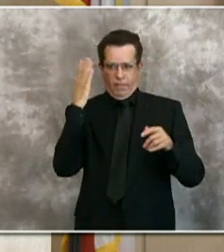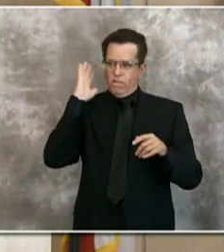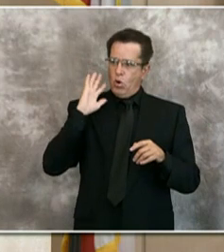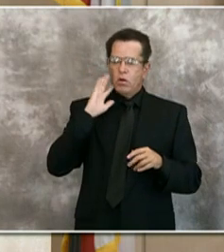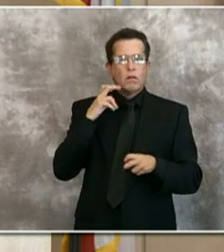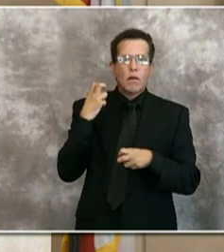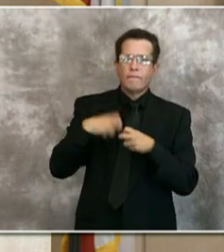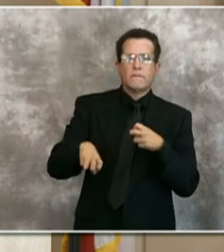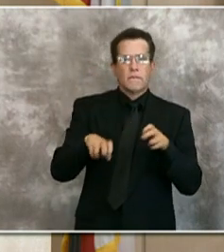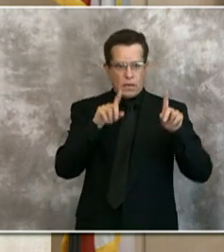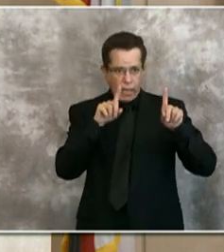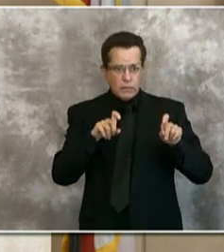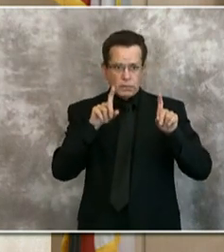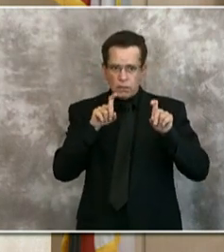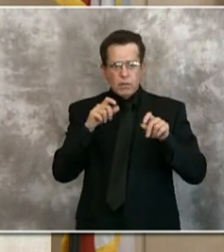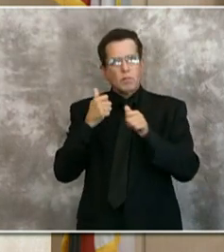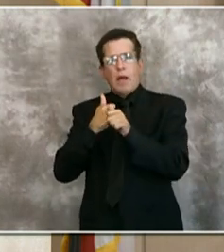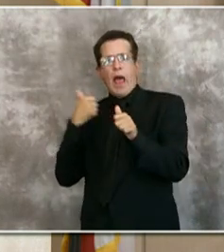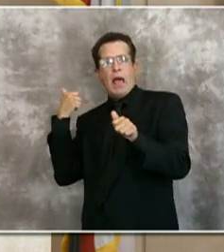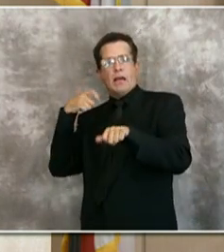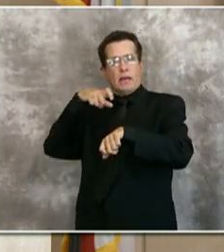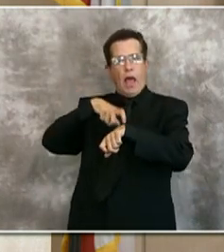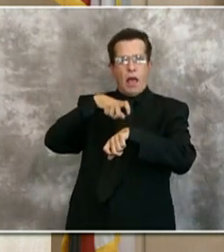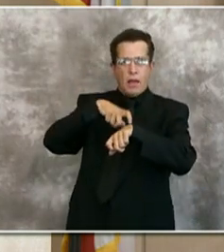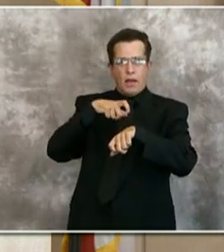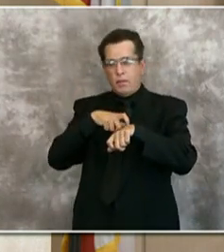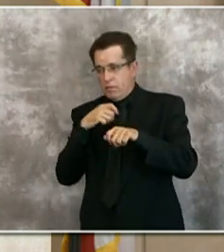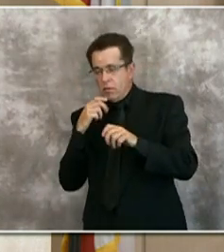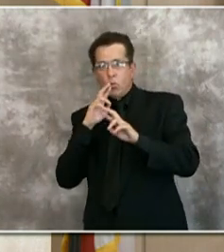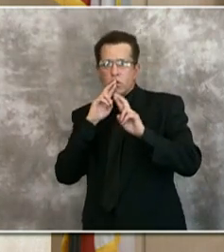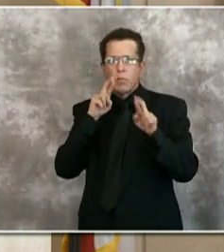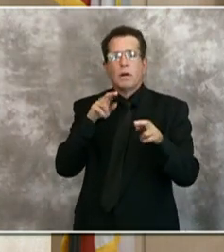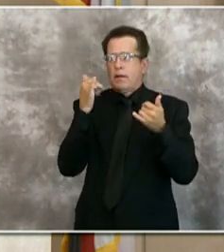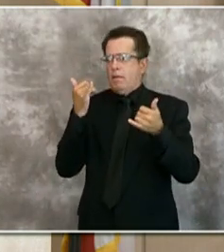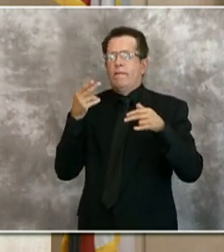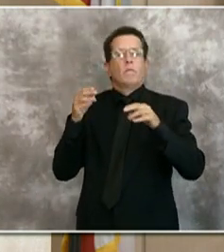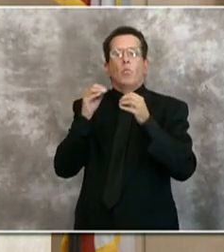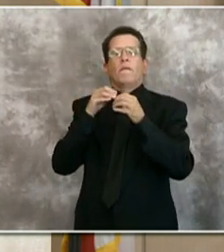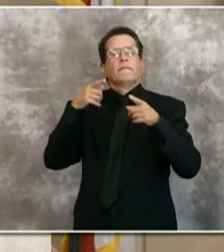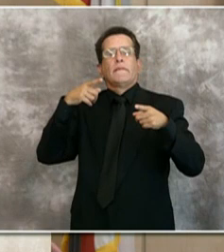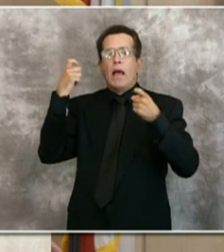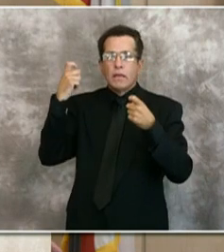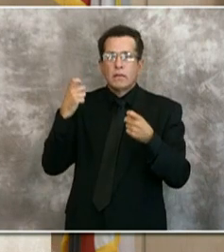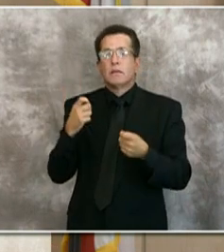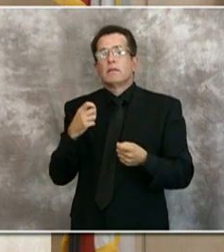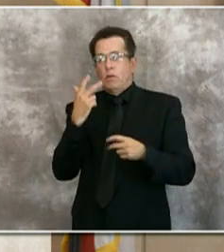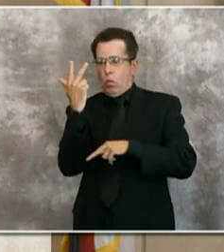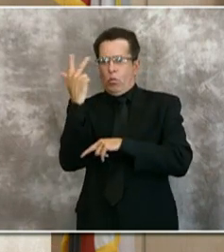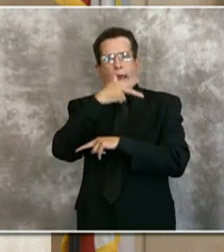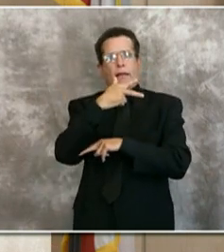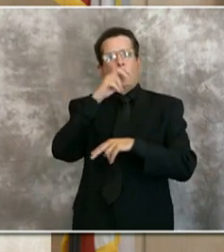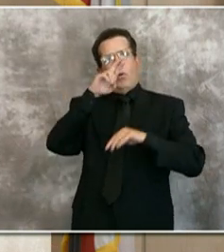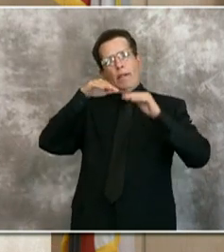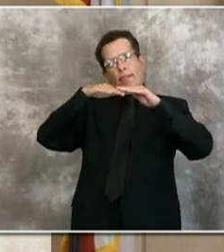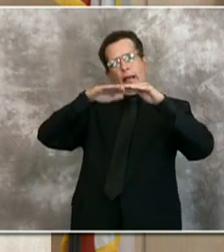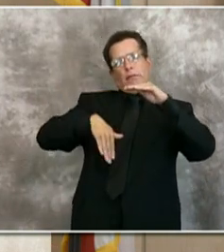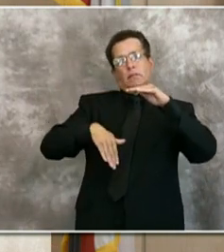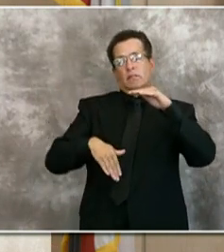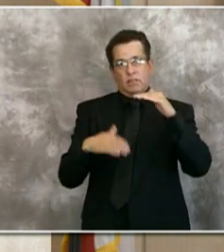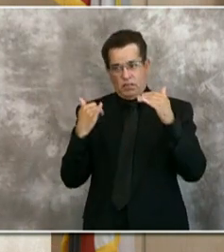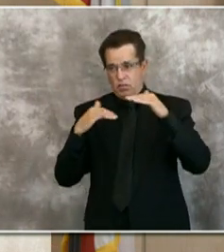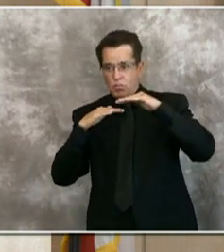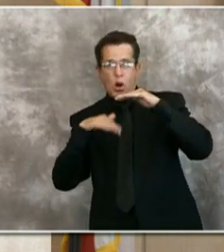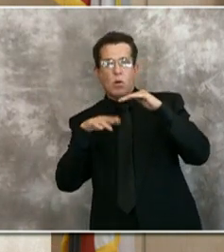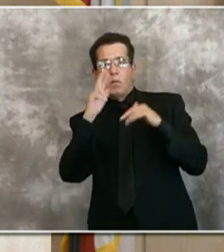into a challenge with the turnaround times. We found a new way to try to increase those. We're now averaging 3 days or less through our public health labs.